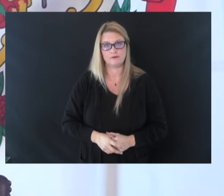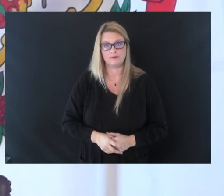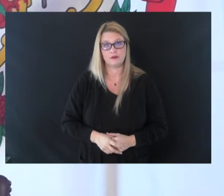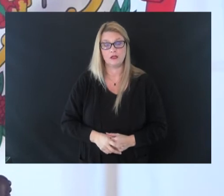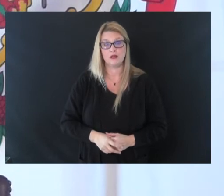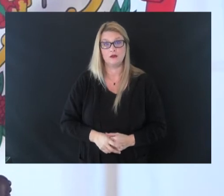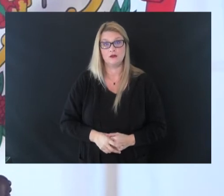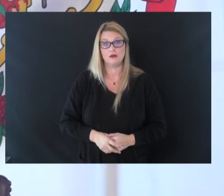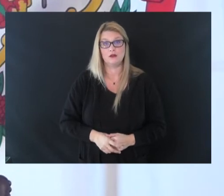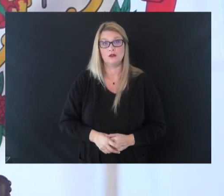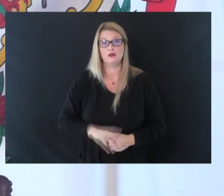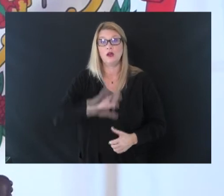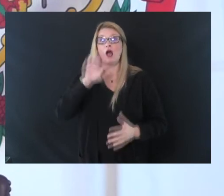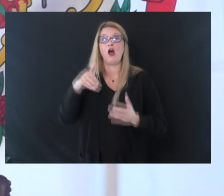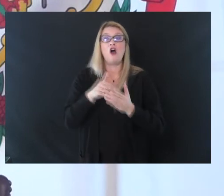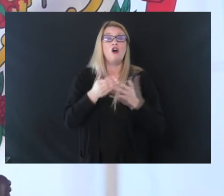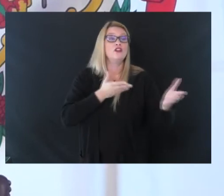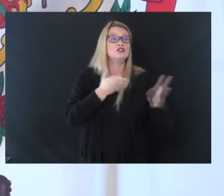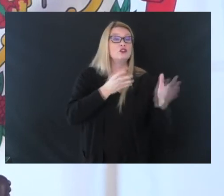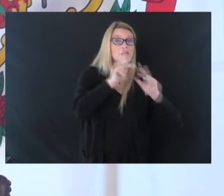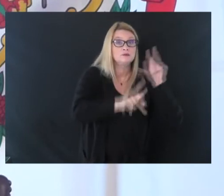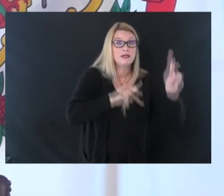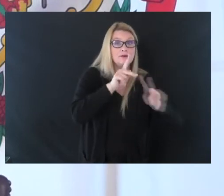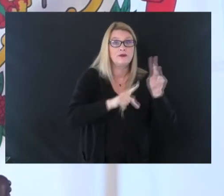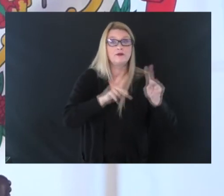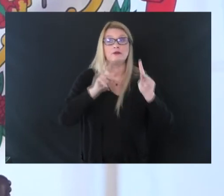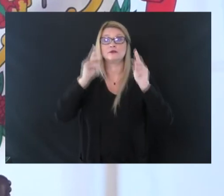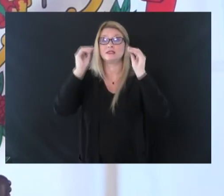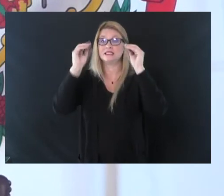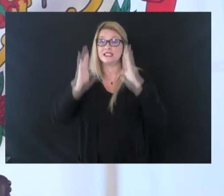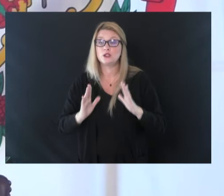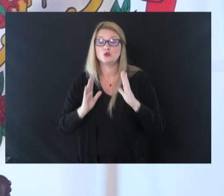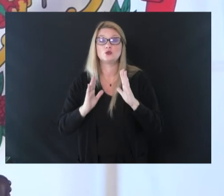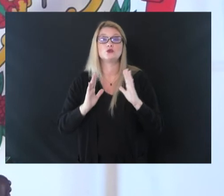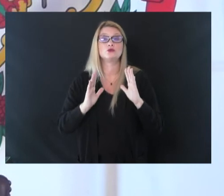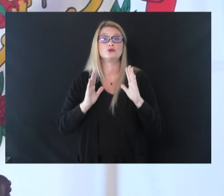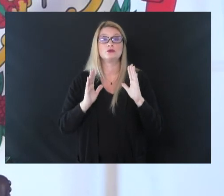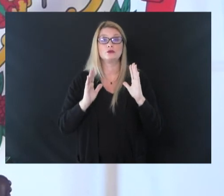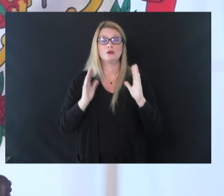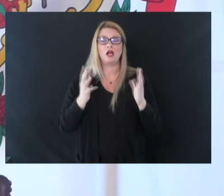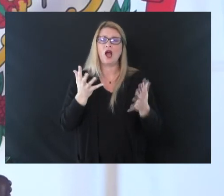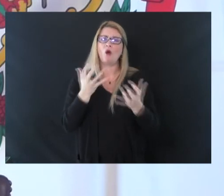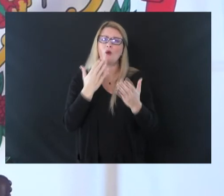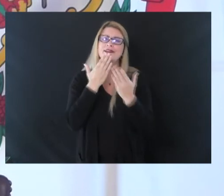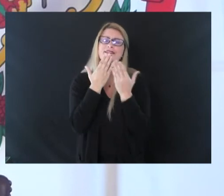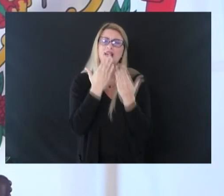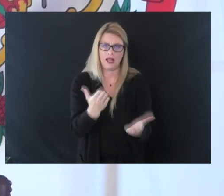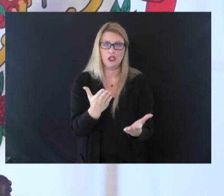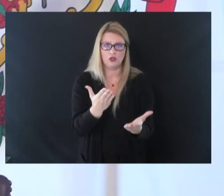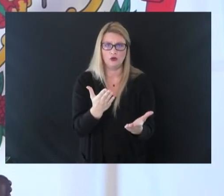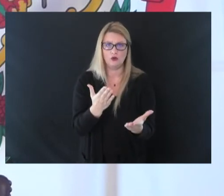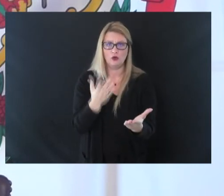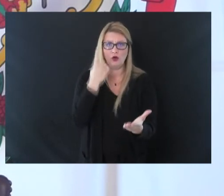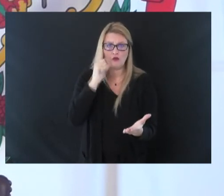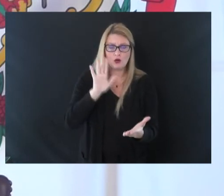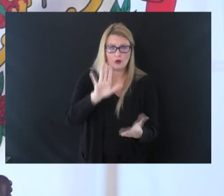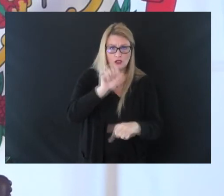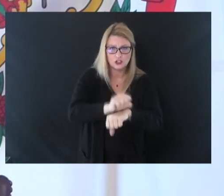service personnel, all of our teachers and everything, I thank you for really the job that you're